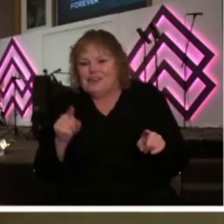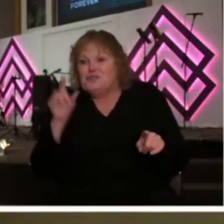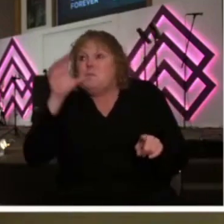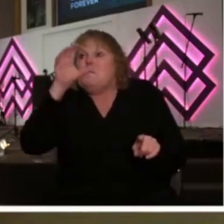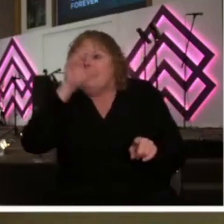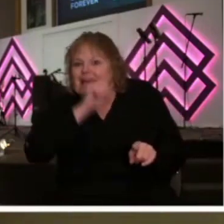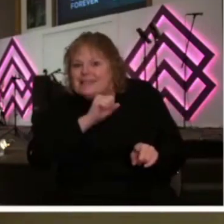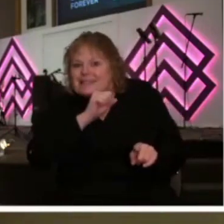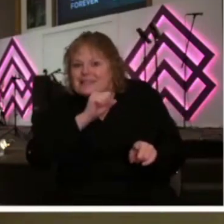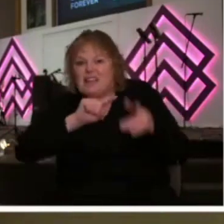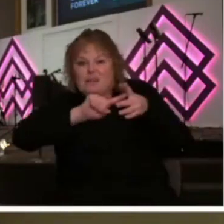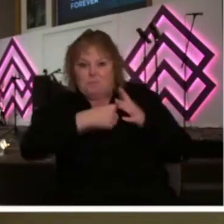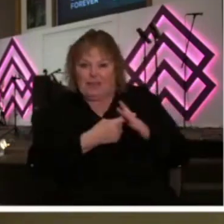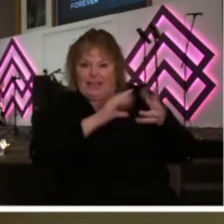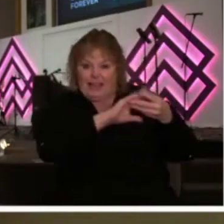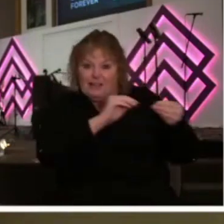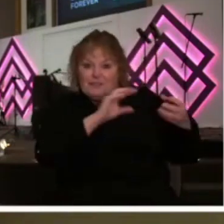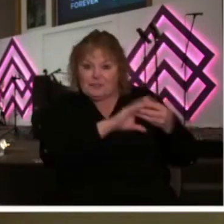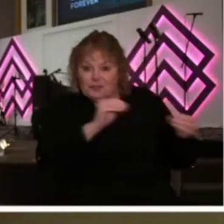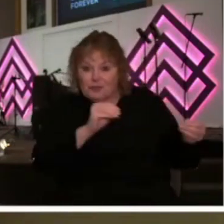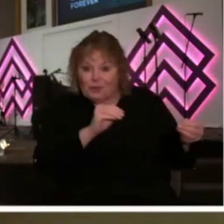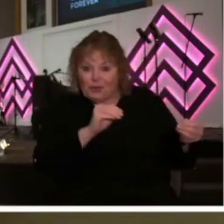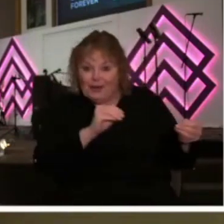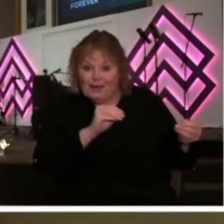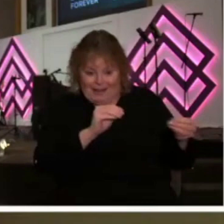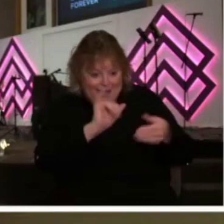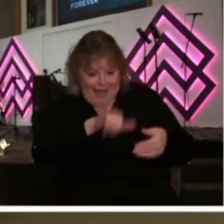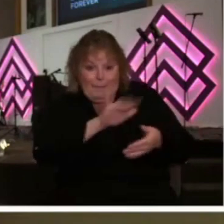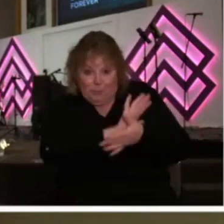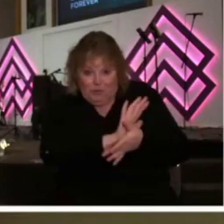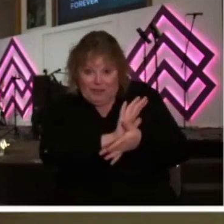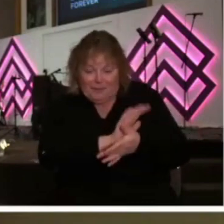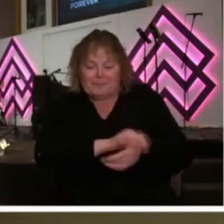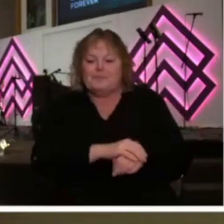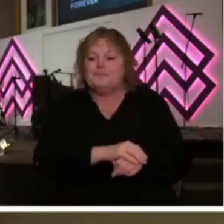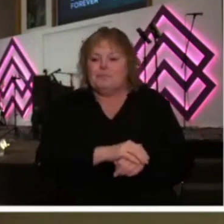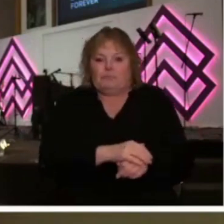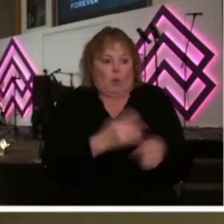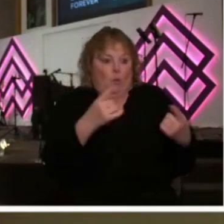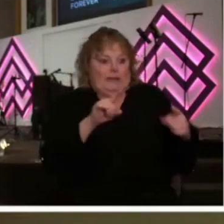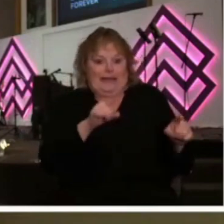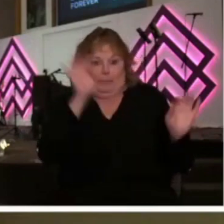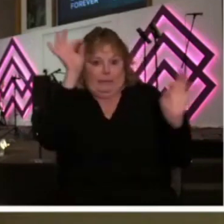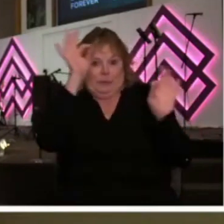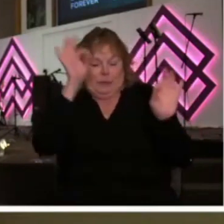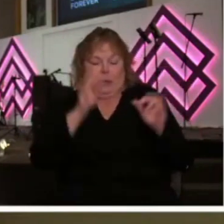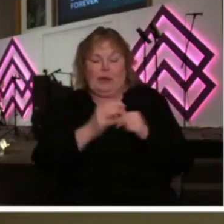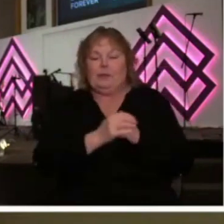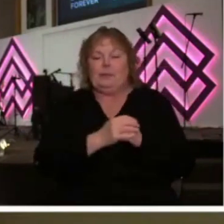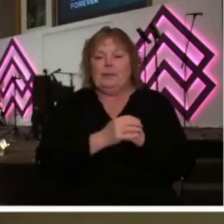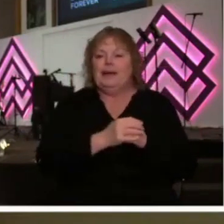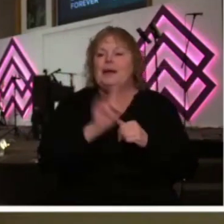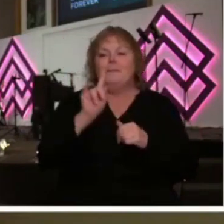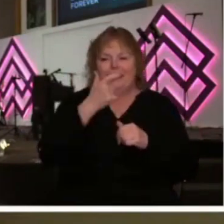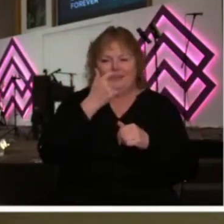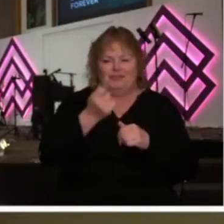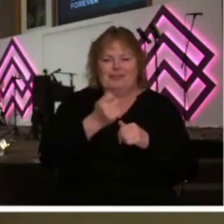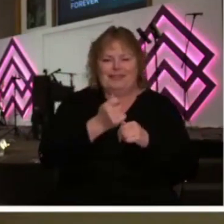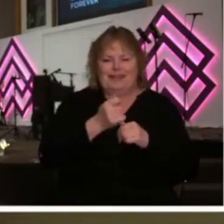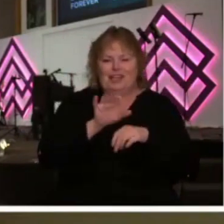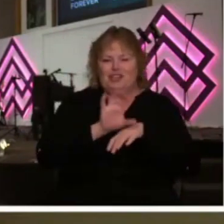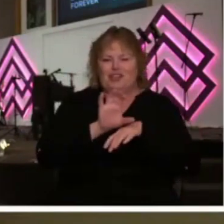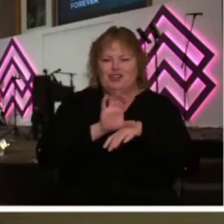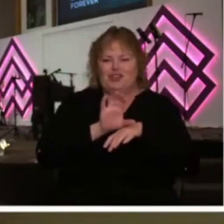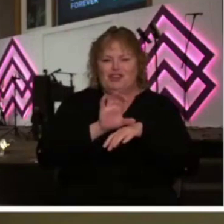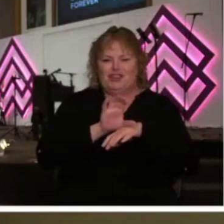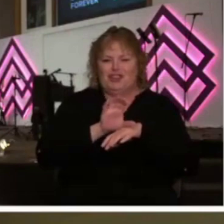missed the story of what is going on. And you don't know what's happening. I find it interesting because the church